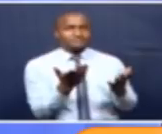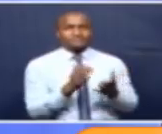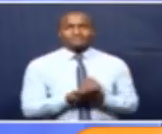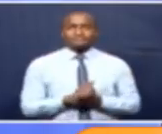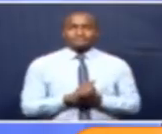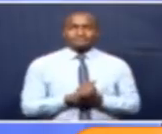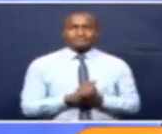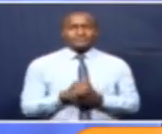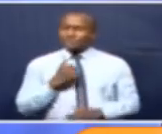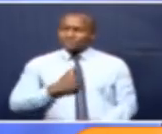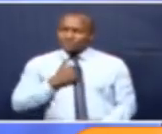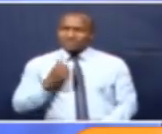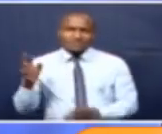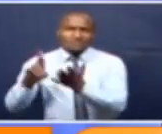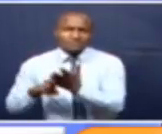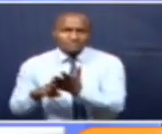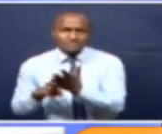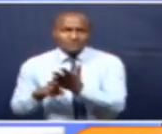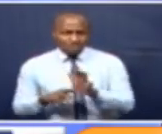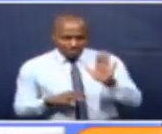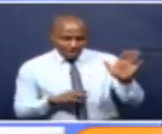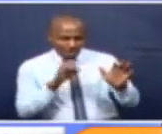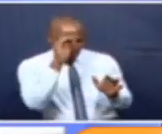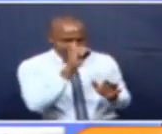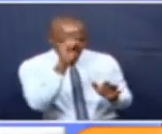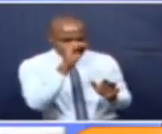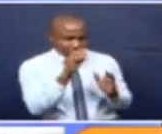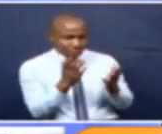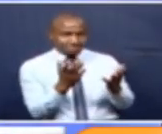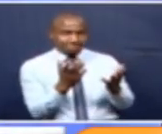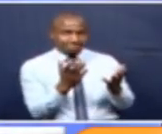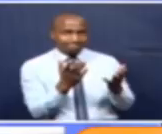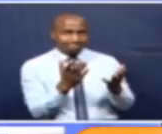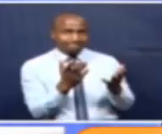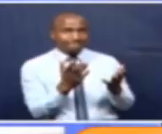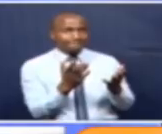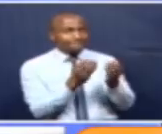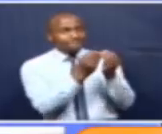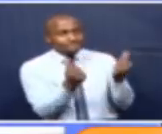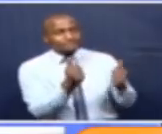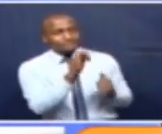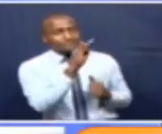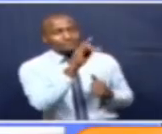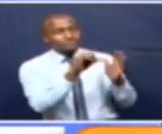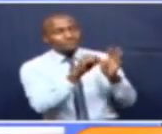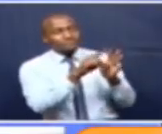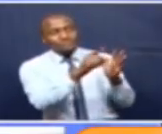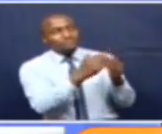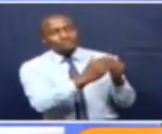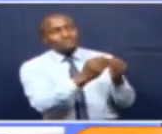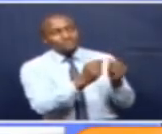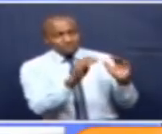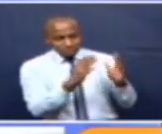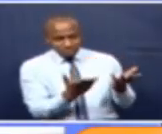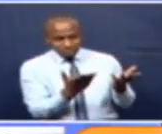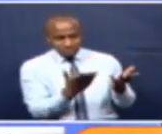I'm sorry, Jeff, I didn't hear your question. Your honest opinion on what's the solution to the IEBC moving forward?